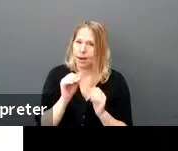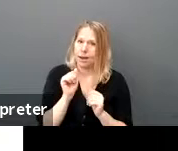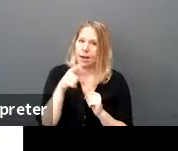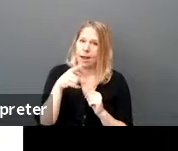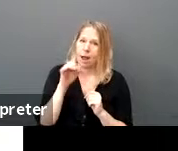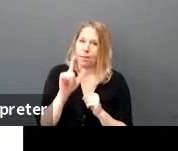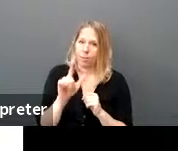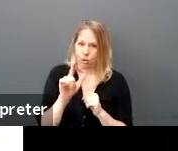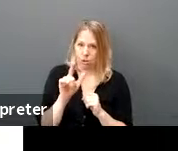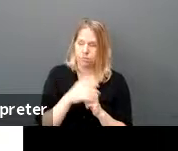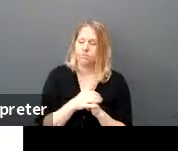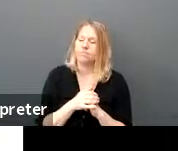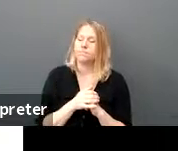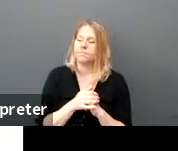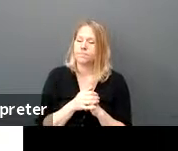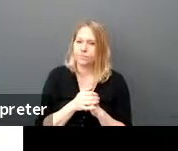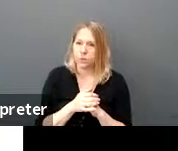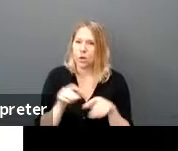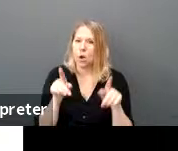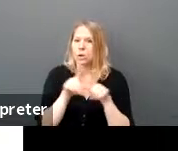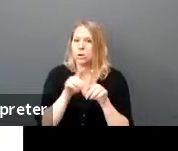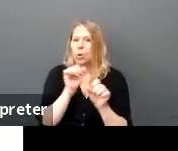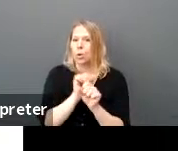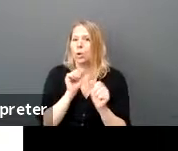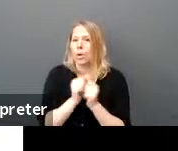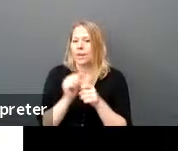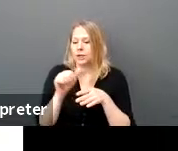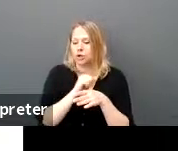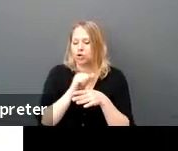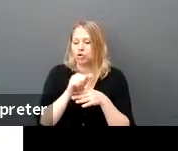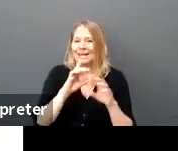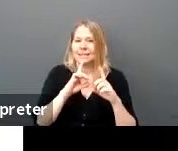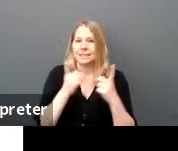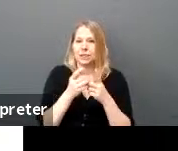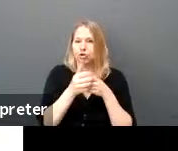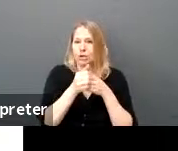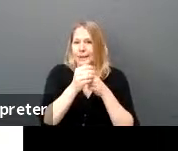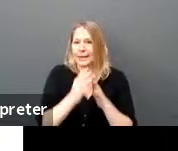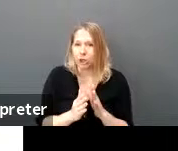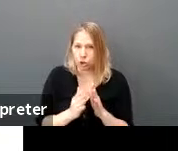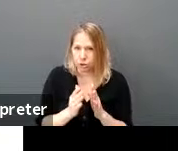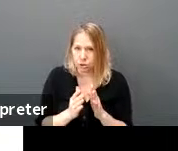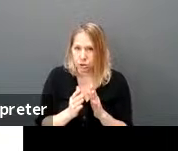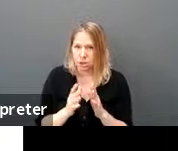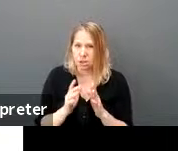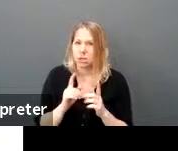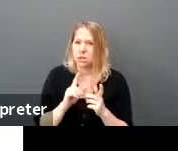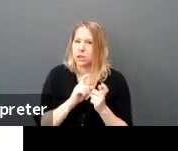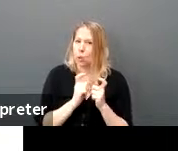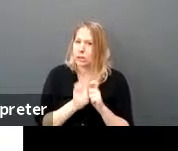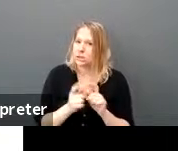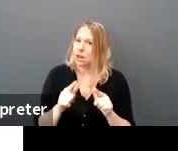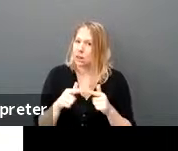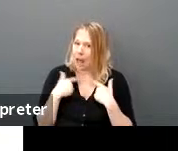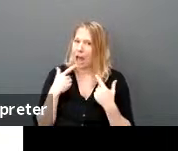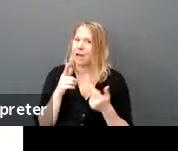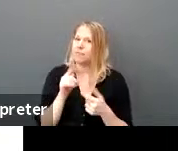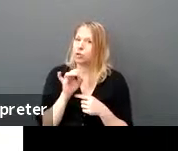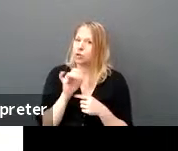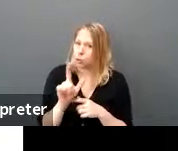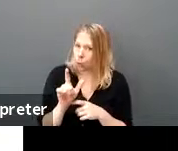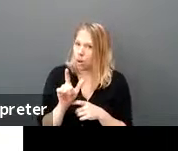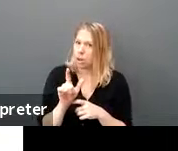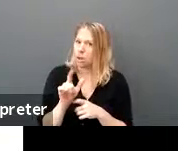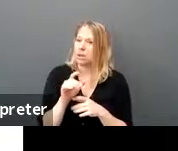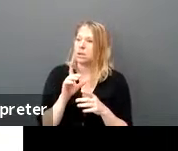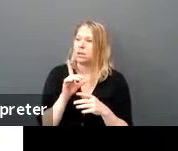April. They're also to work with and train district leaders in the framework. So this is a living, live tool. This is a